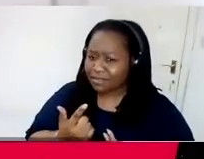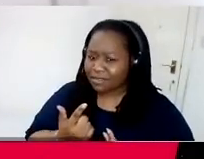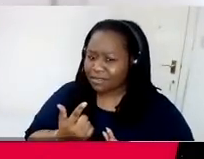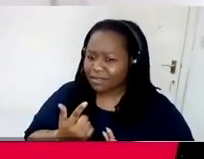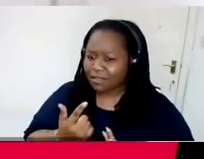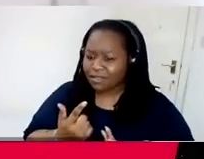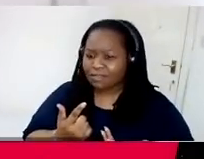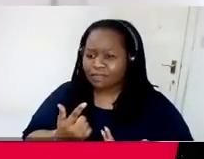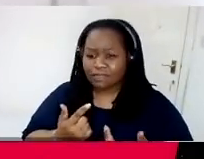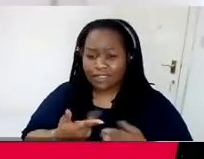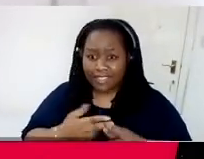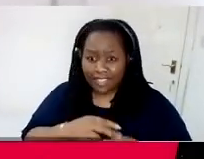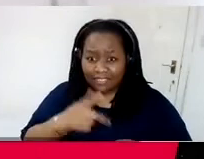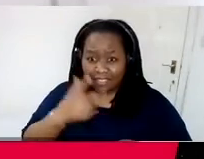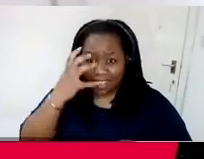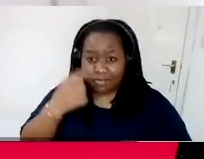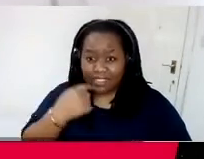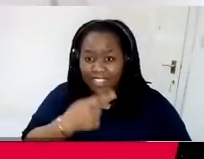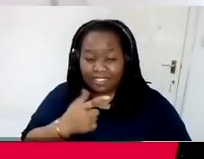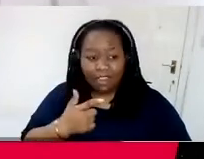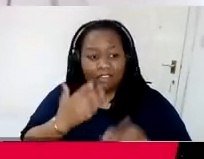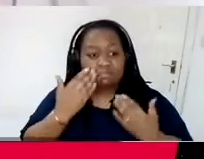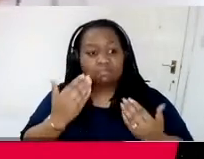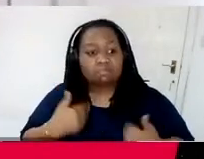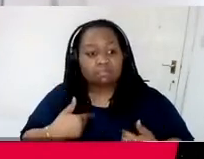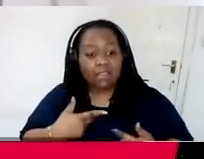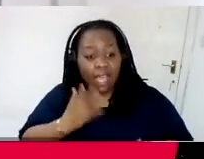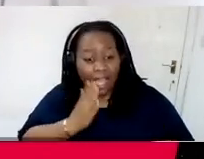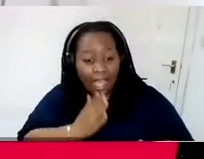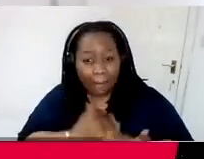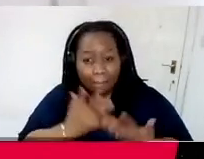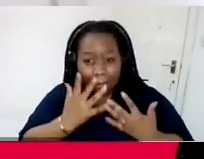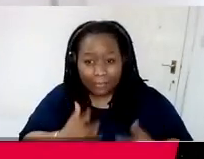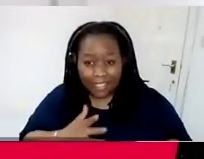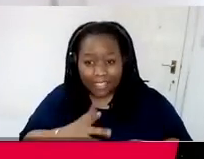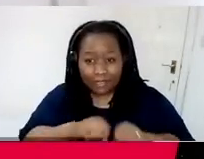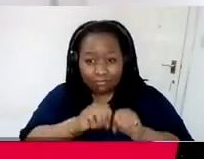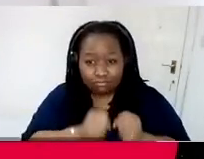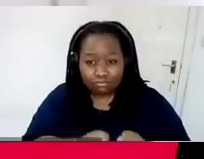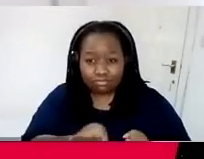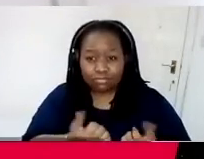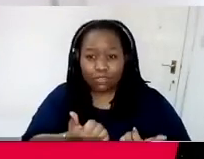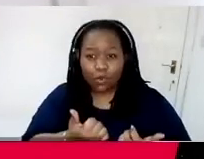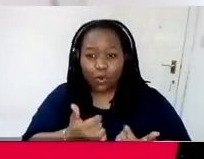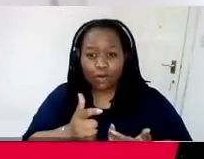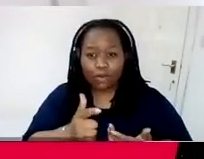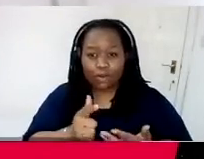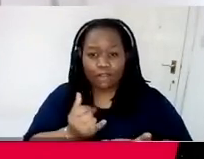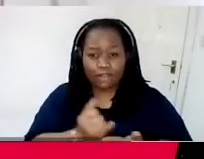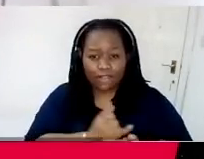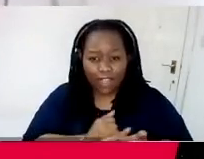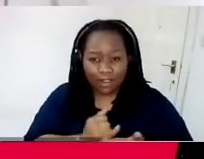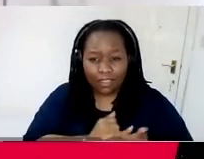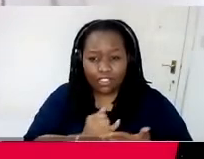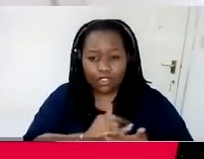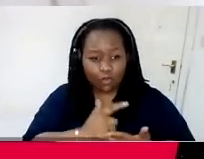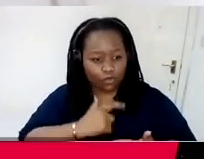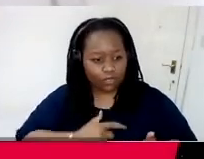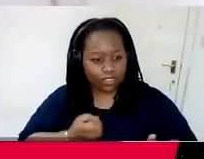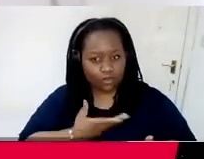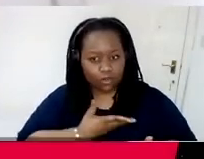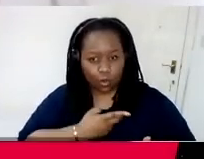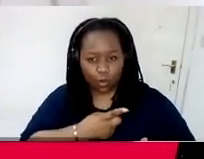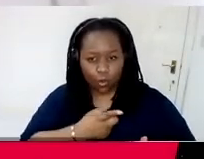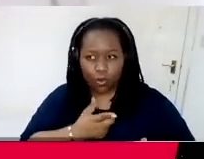it does not know that there have definitely been violations of international humanitarian law, then there is